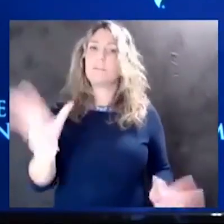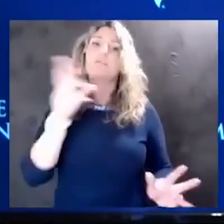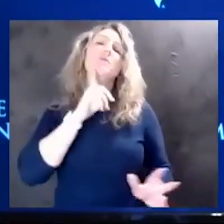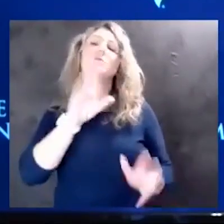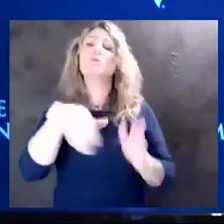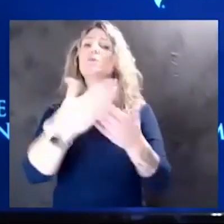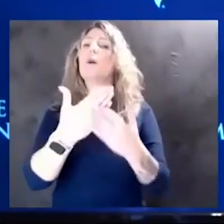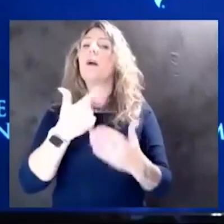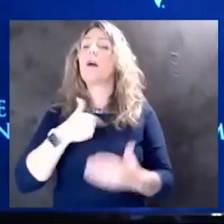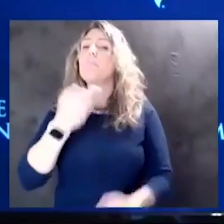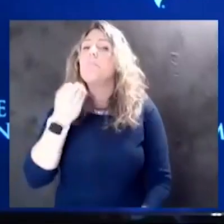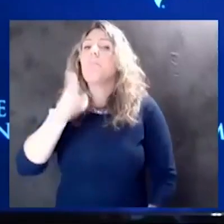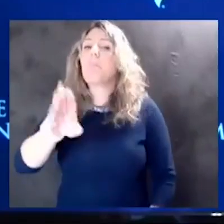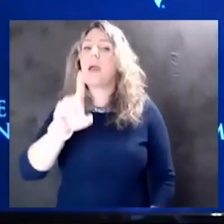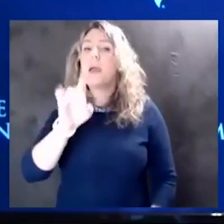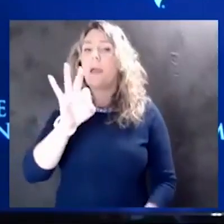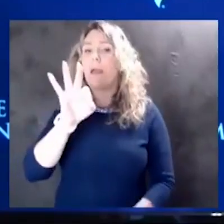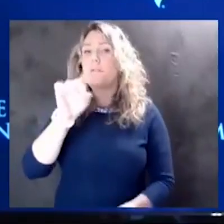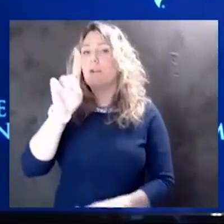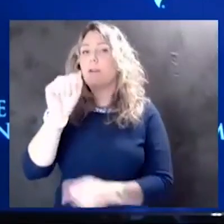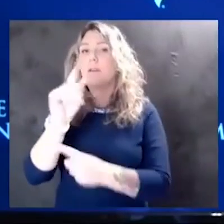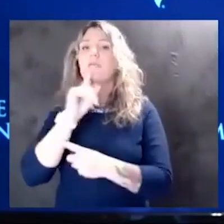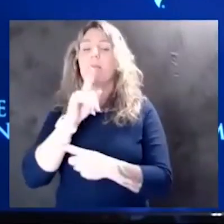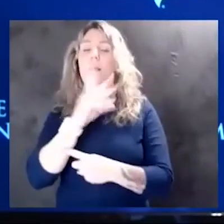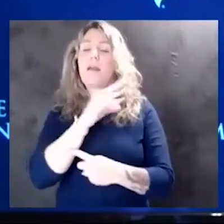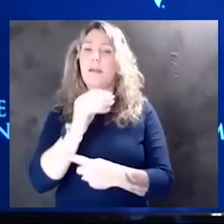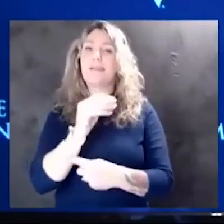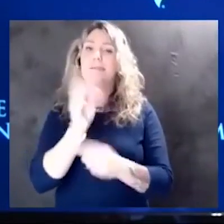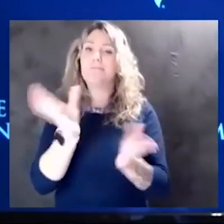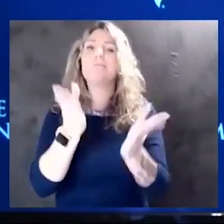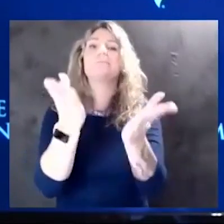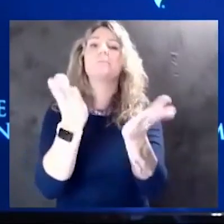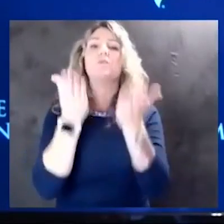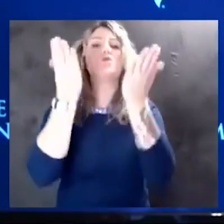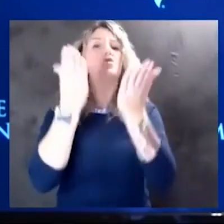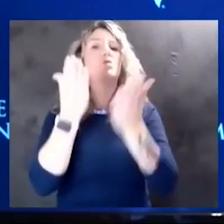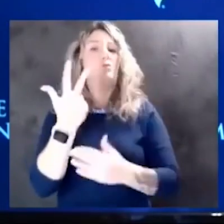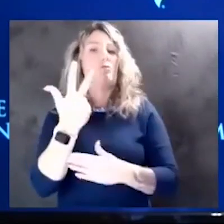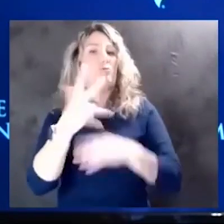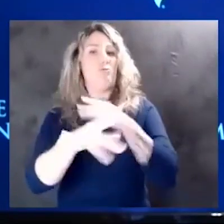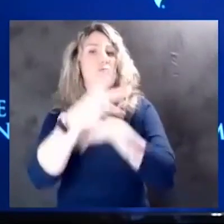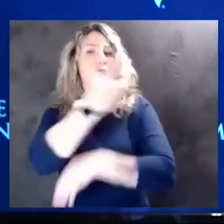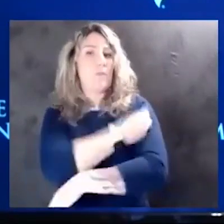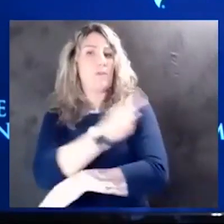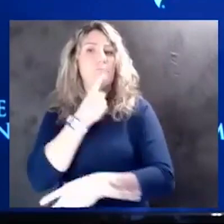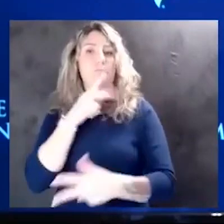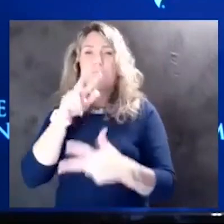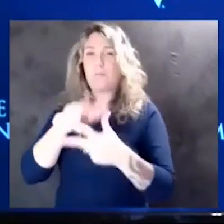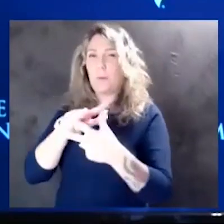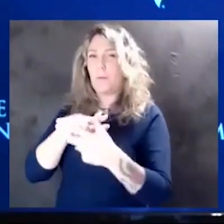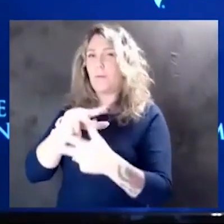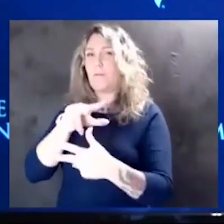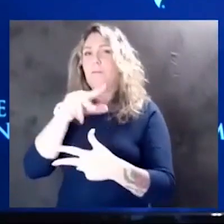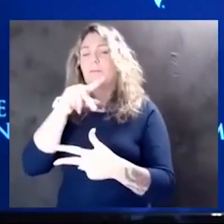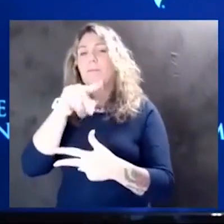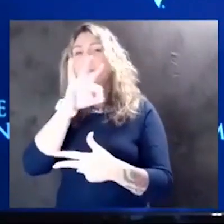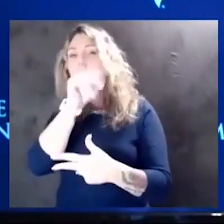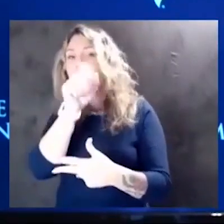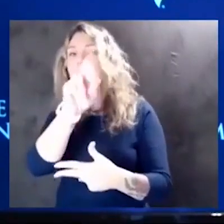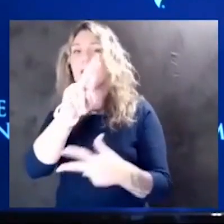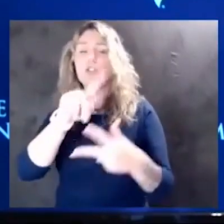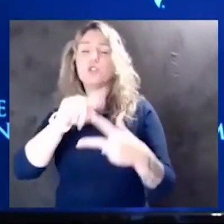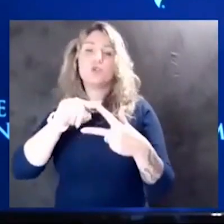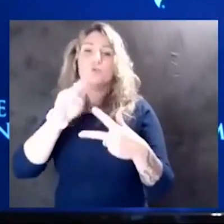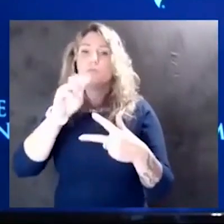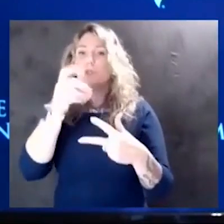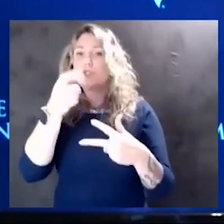the FDA is going to come out in favor of a third vaccination for both Pfizer and Moderna. I'm not sure how they'll handle the J&J one at